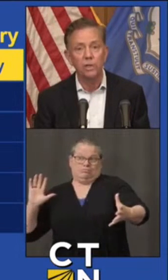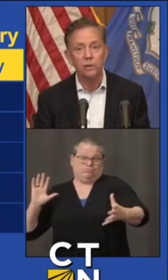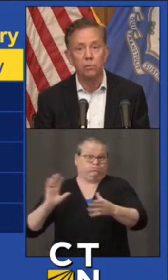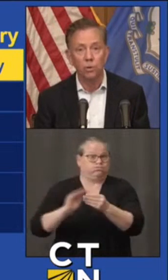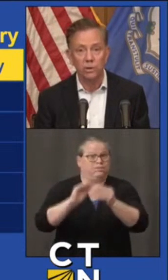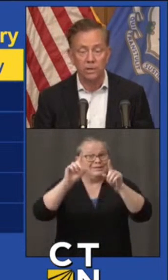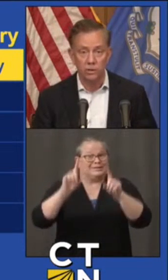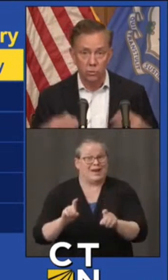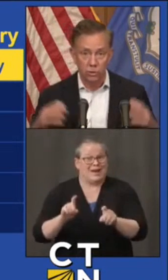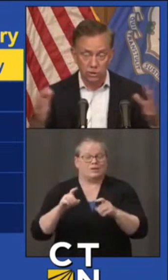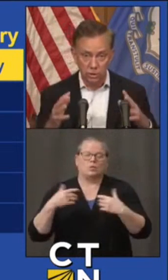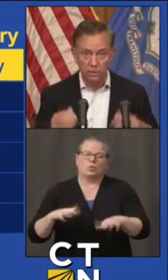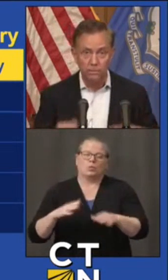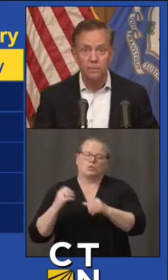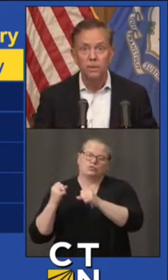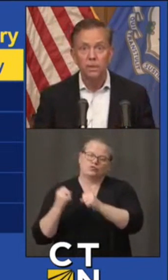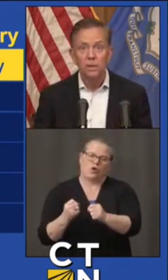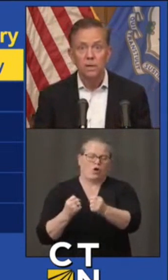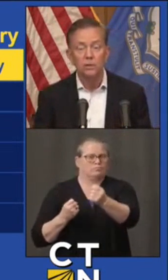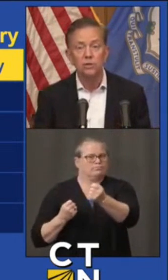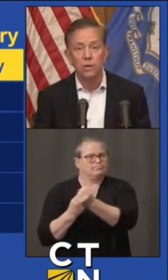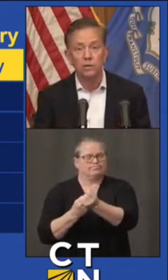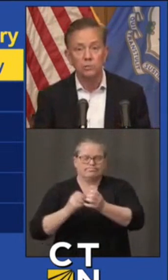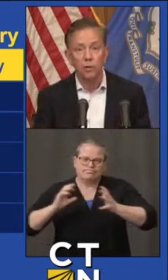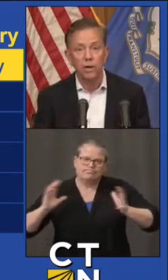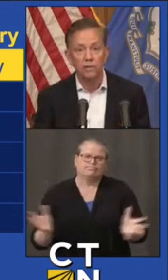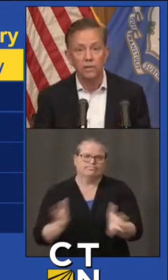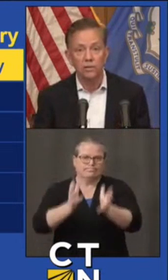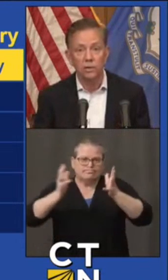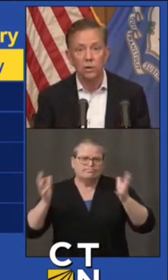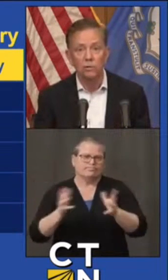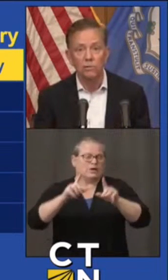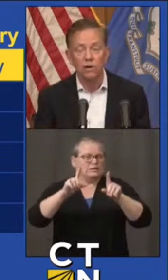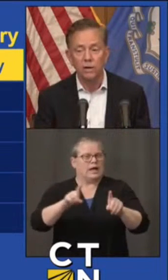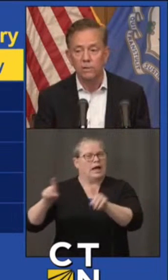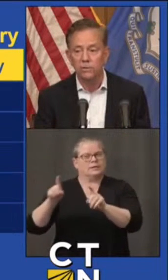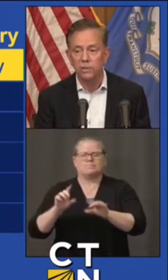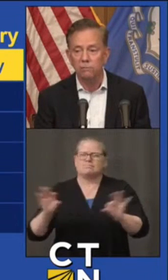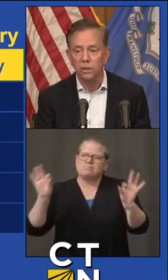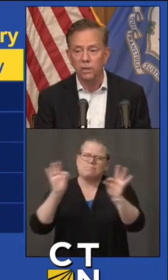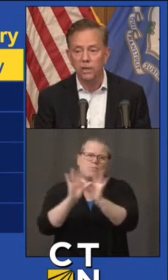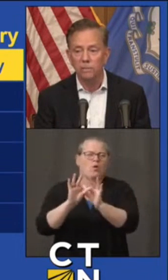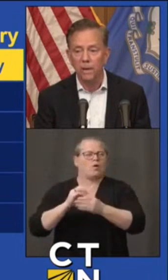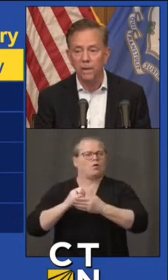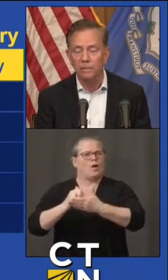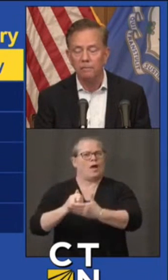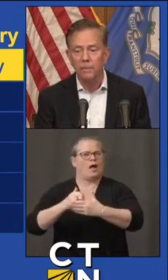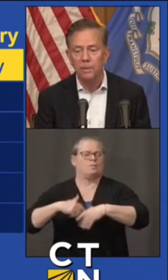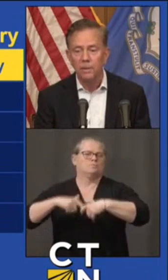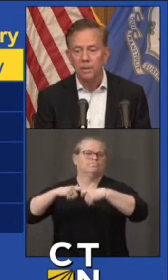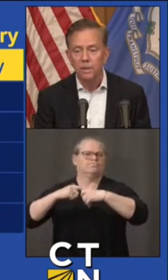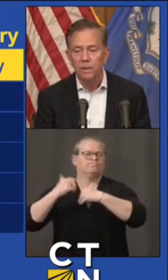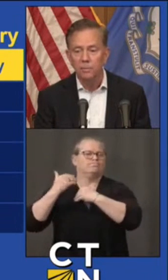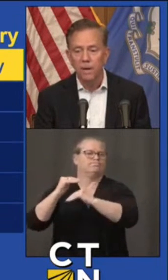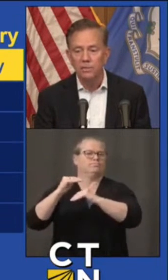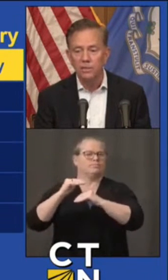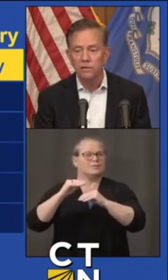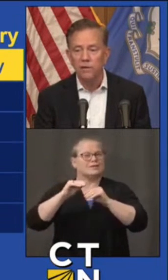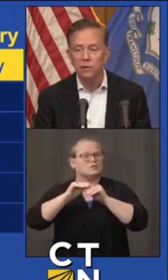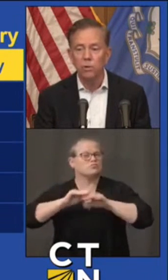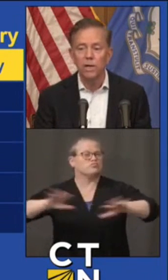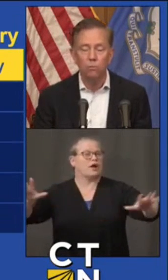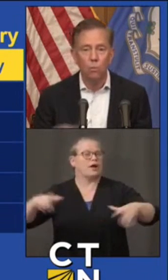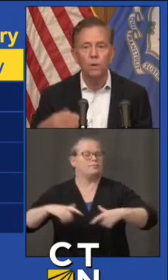really important in order to constrict the spread of this COVID virus, and we're going to keep at it. The